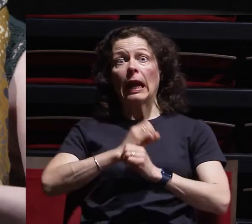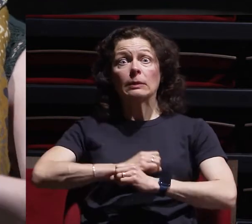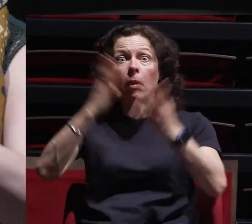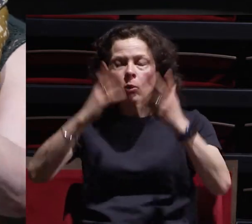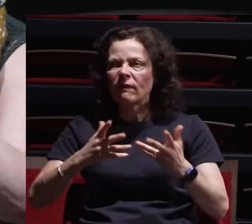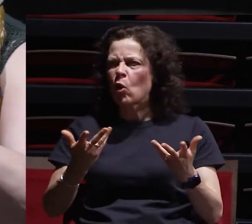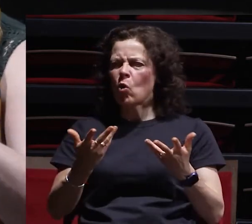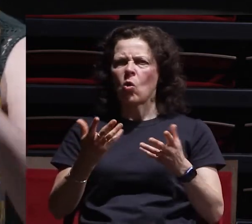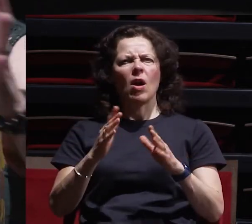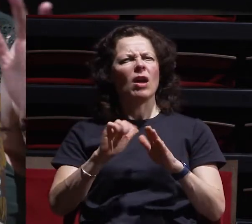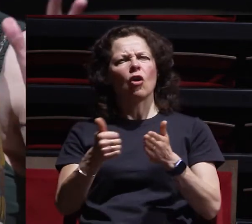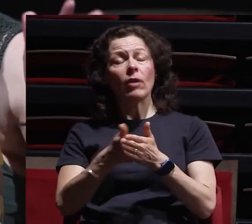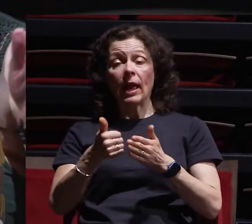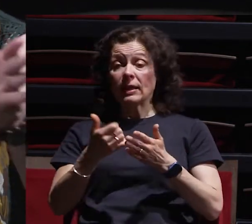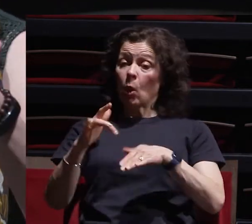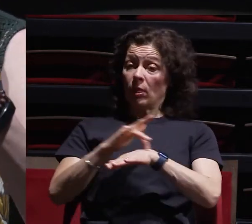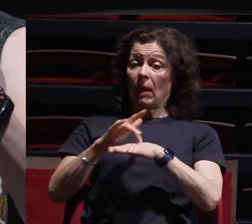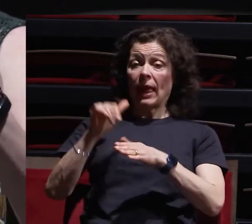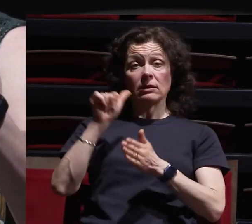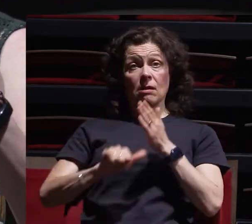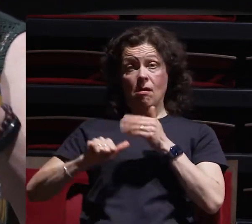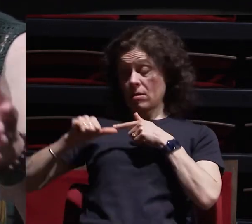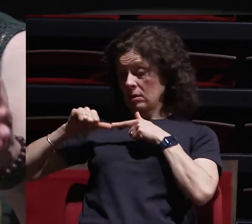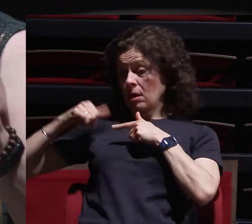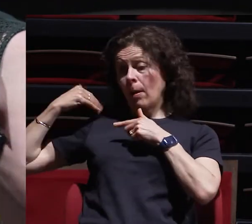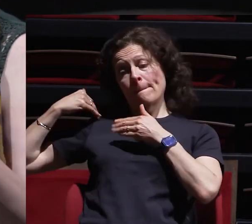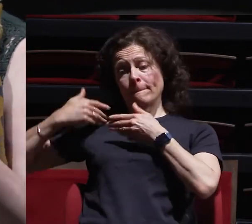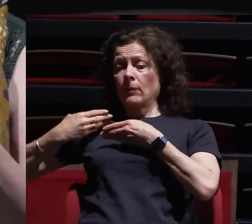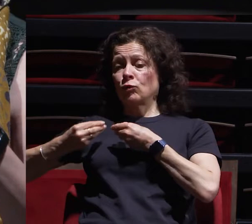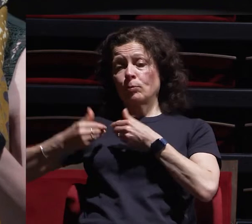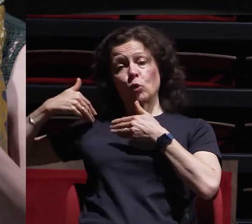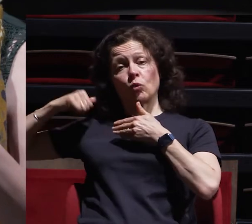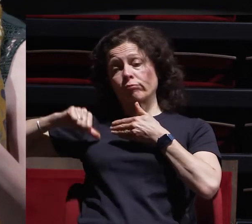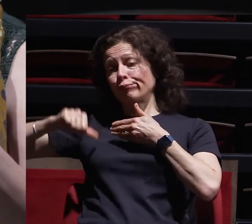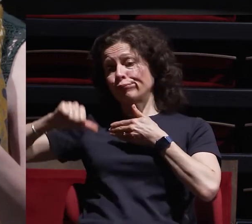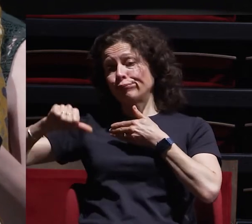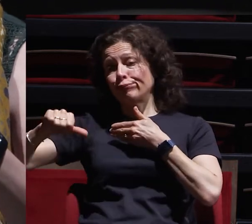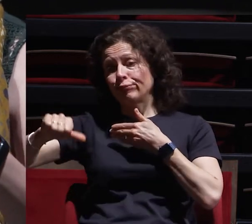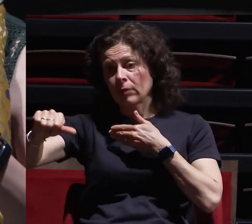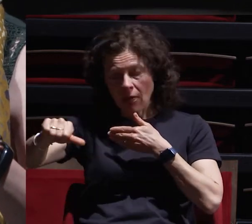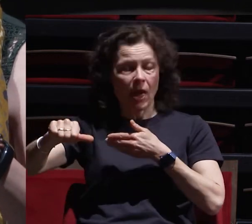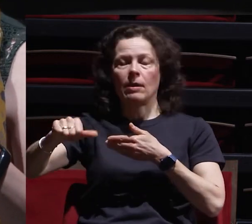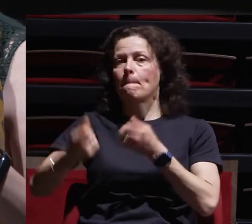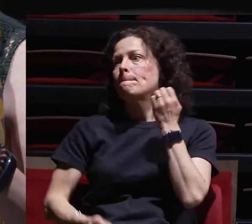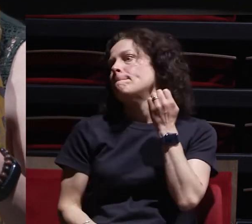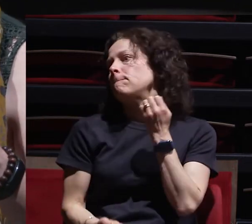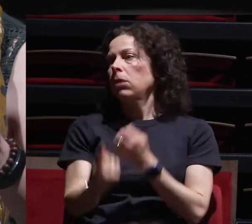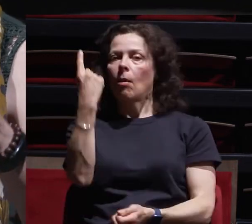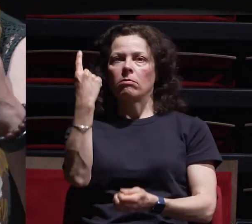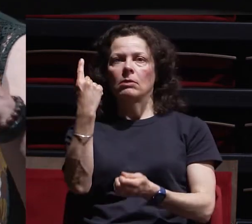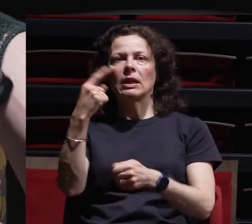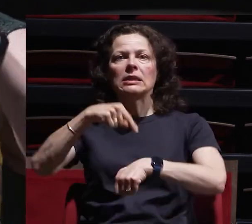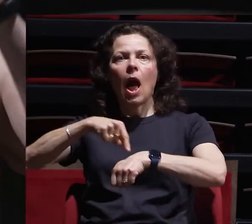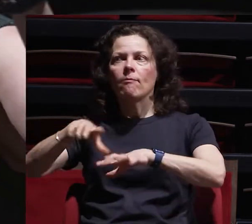explosive or unusual. If you're going to have a play that looks like a linear narrative play and you're suddenly going to explode it with